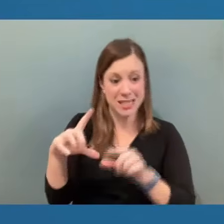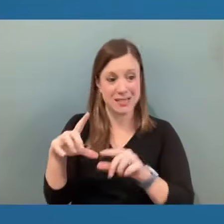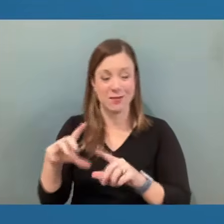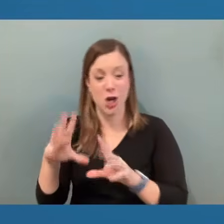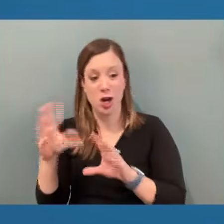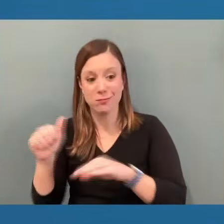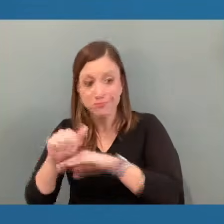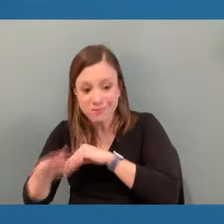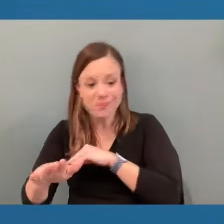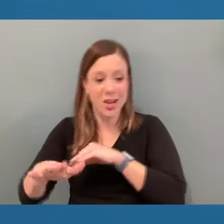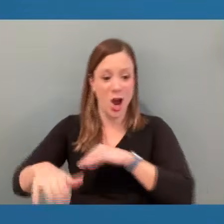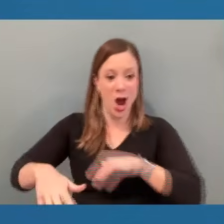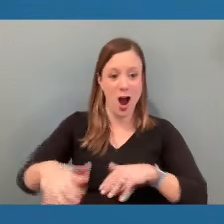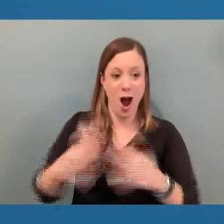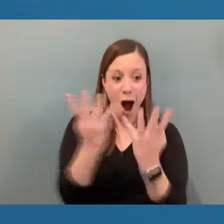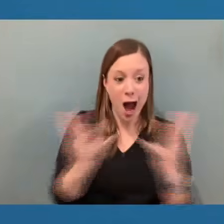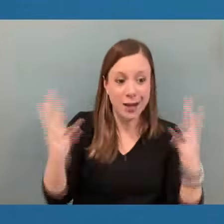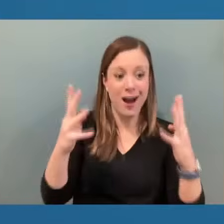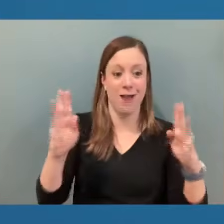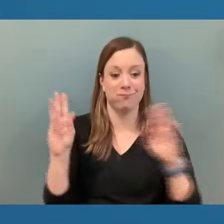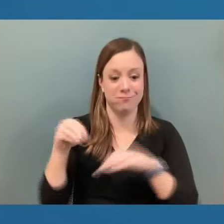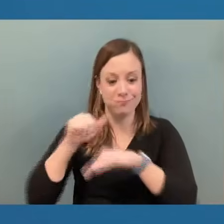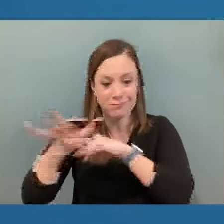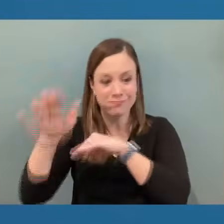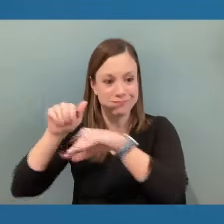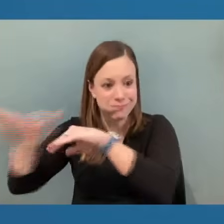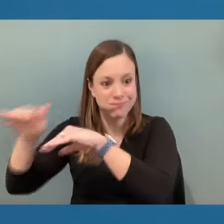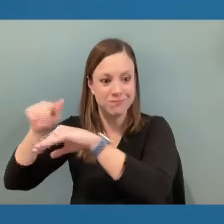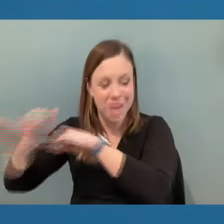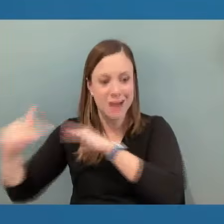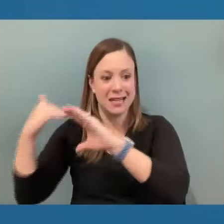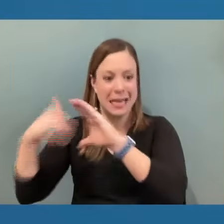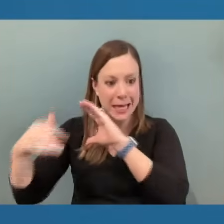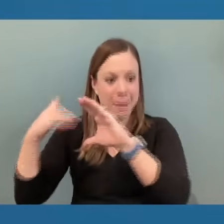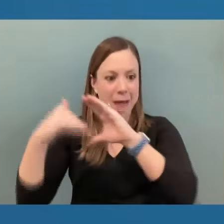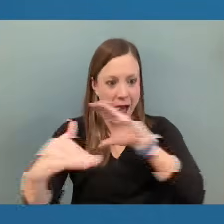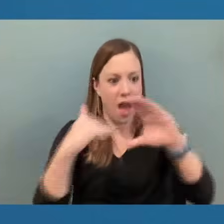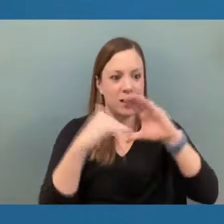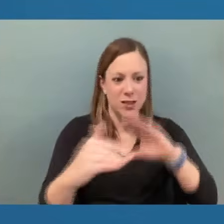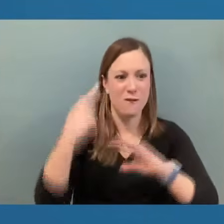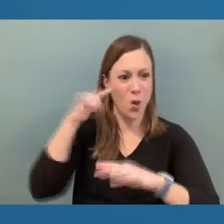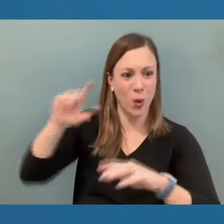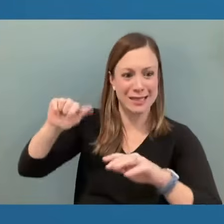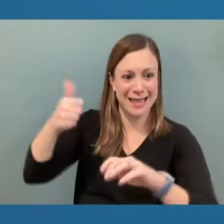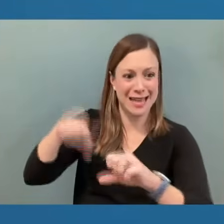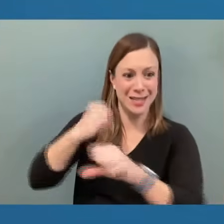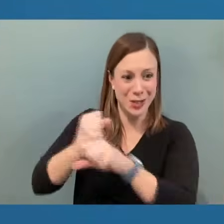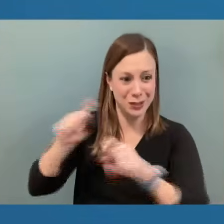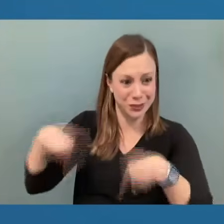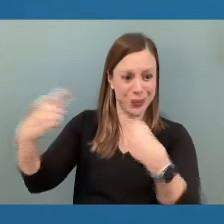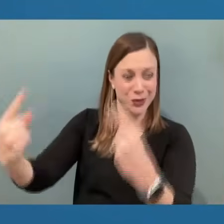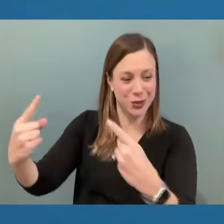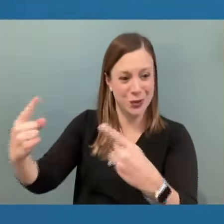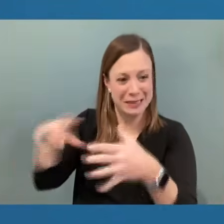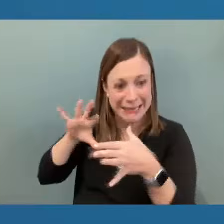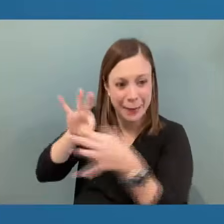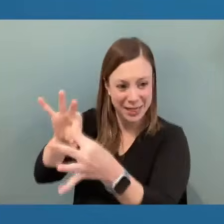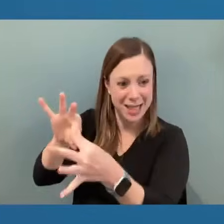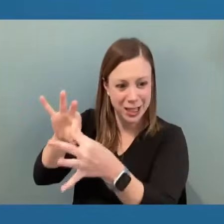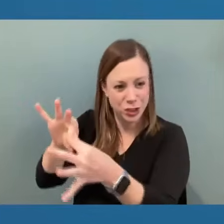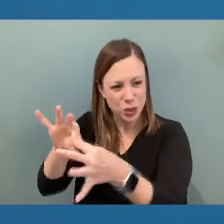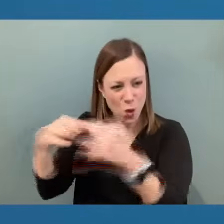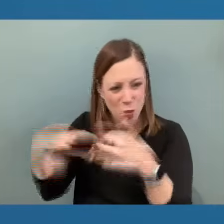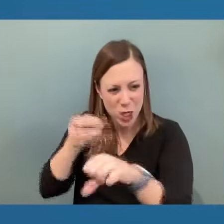to all of our legislators and to the governor for 10 years, and really worked hard to get this done.